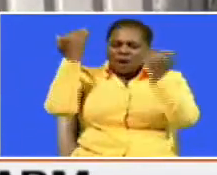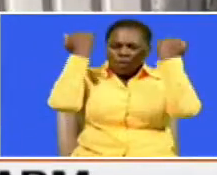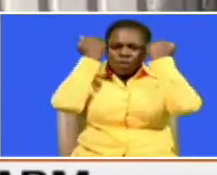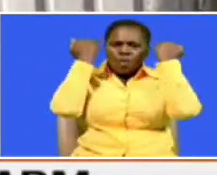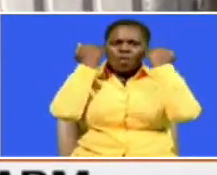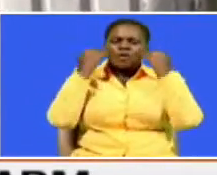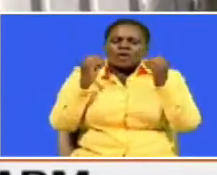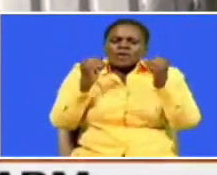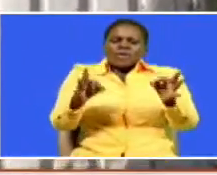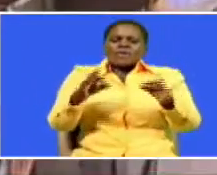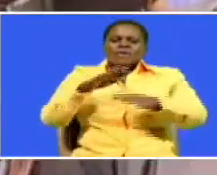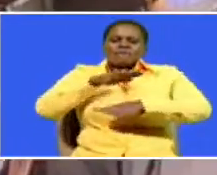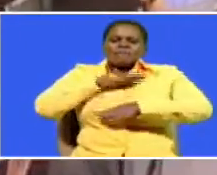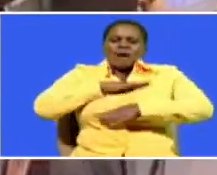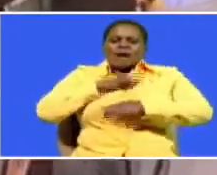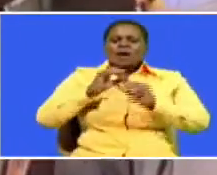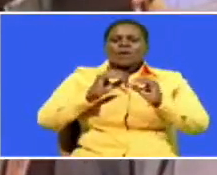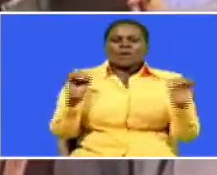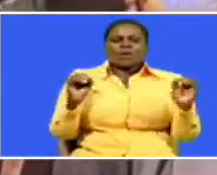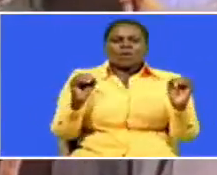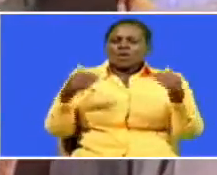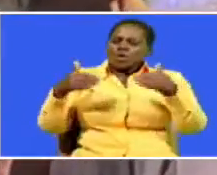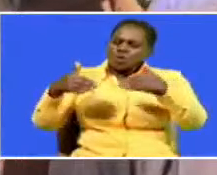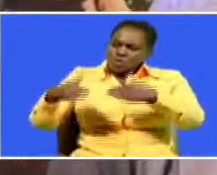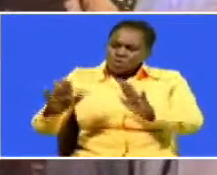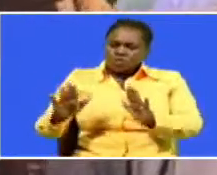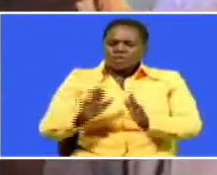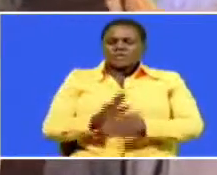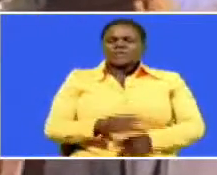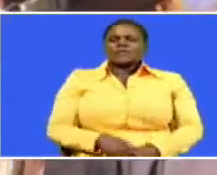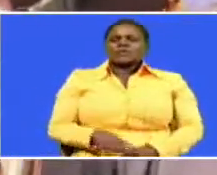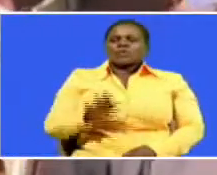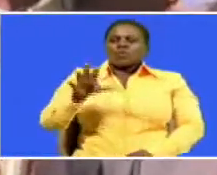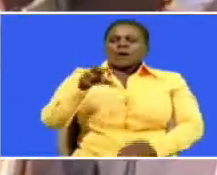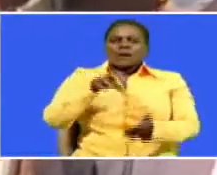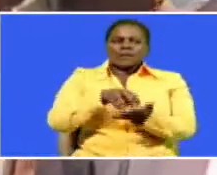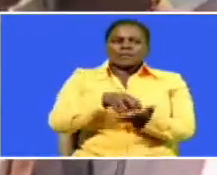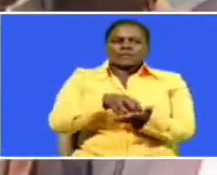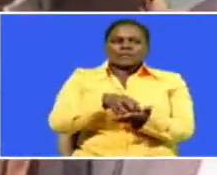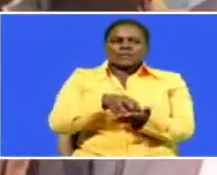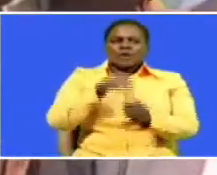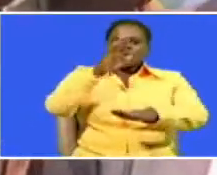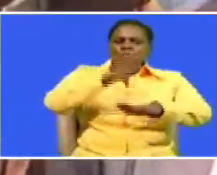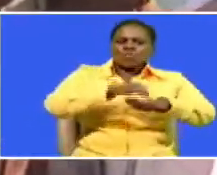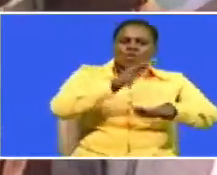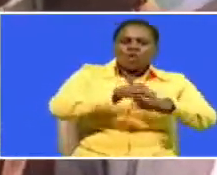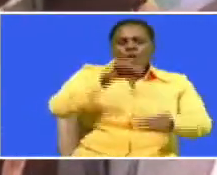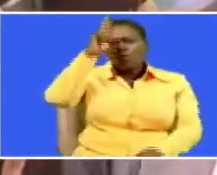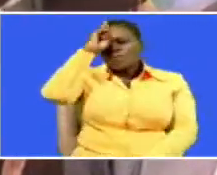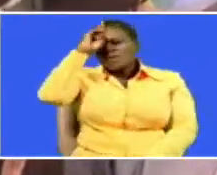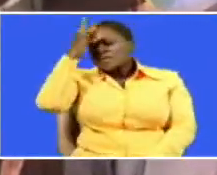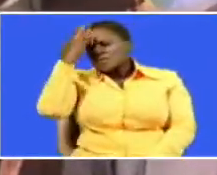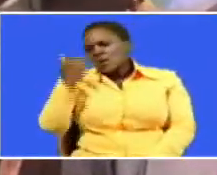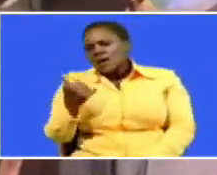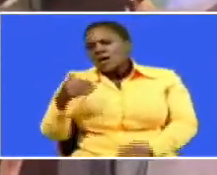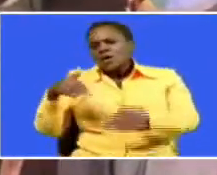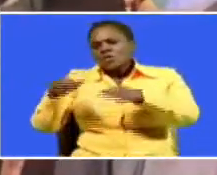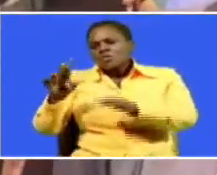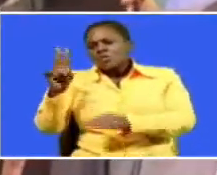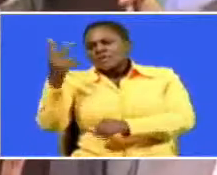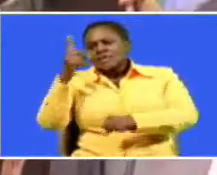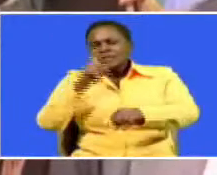if unsatisfied. You lose round one, you call police. You lose round